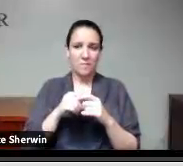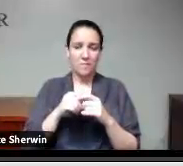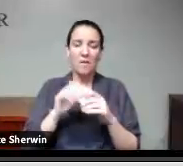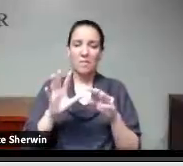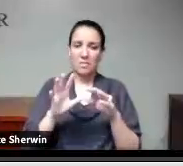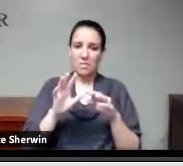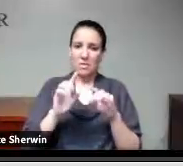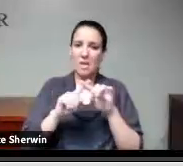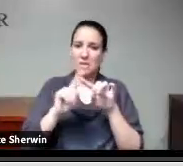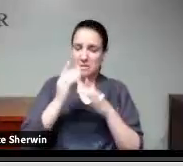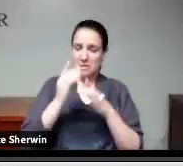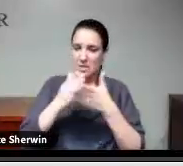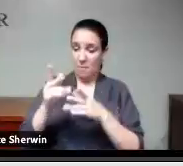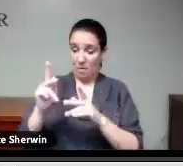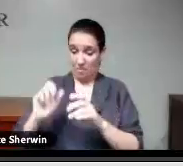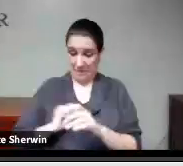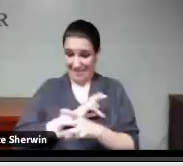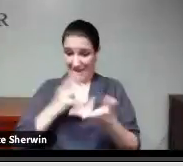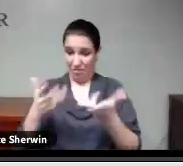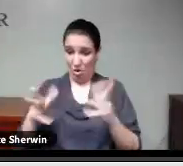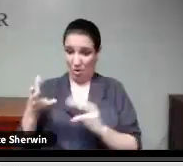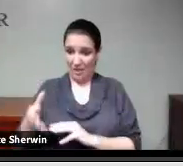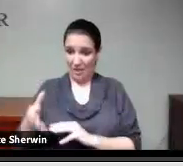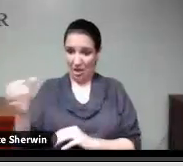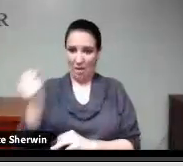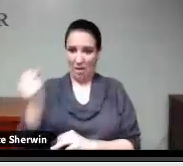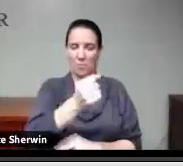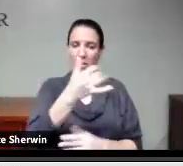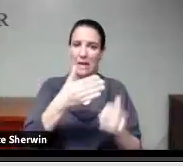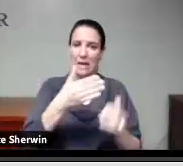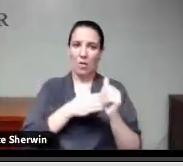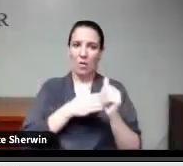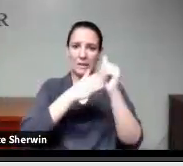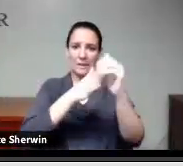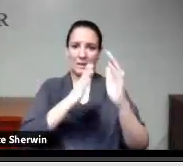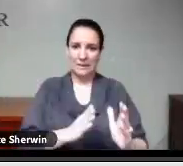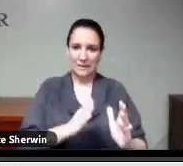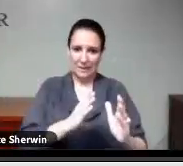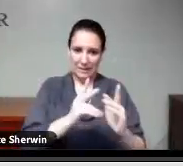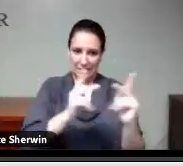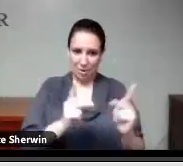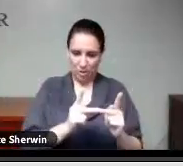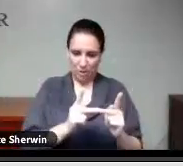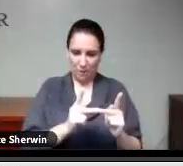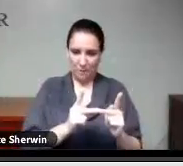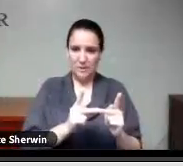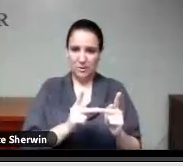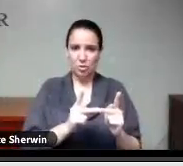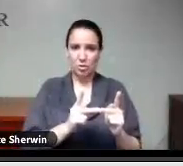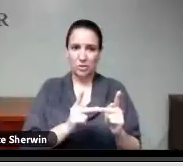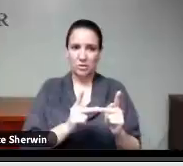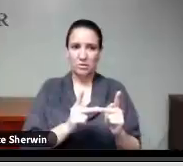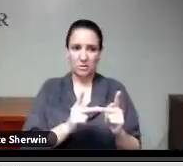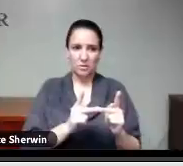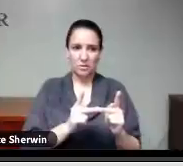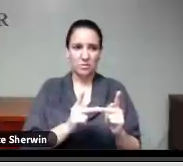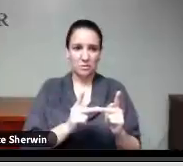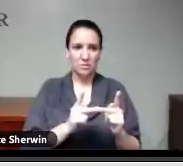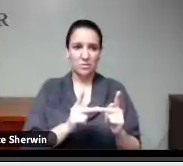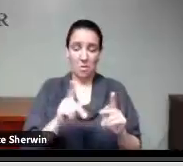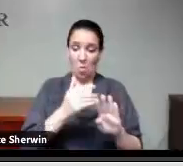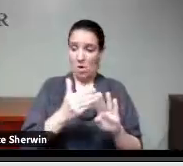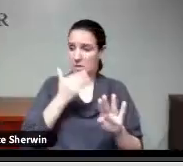as leaders of teams and task forces and committees that traditionally in their particular organization have not had the opportunity